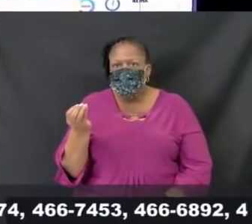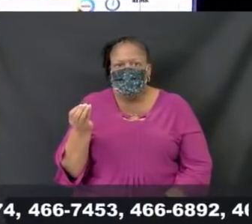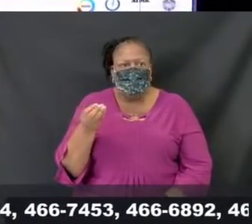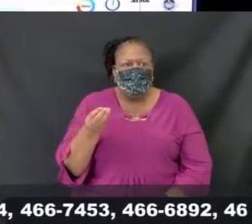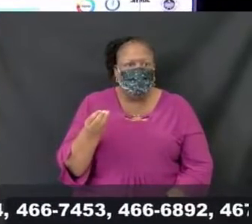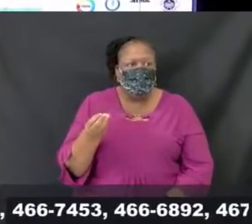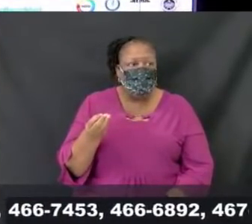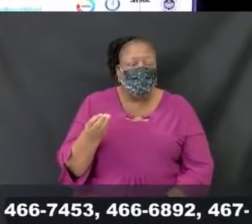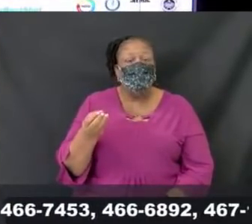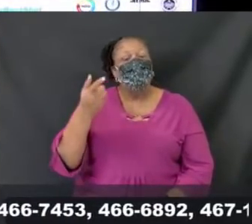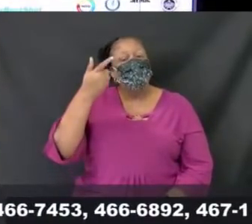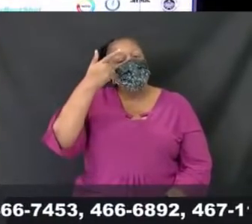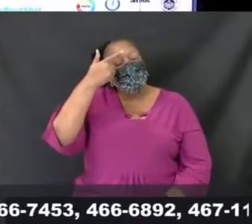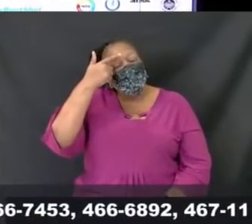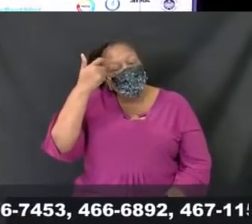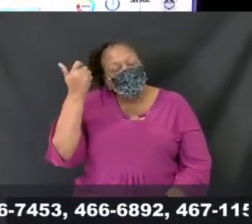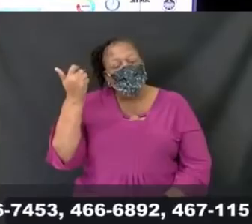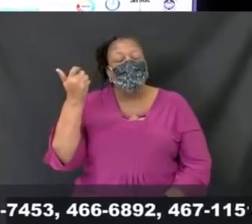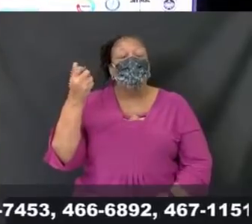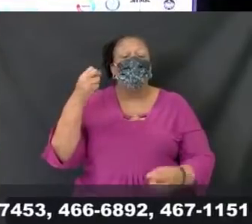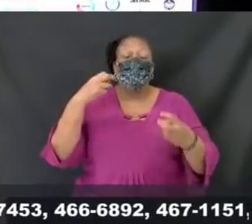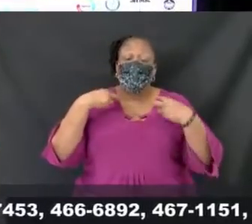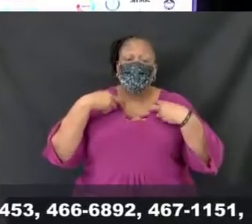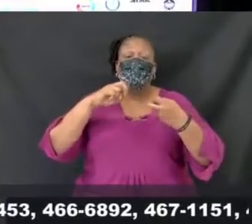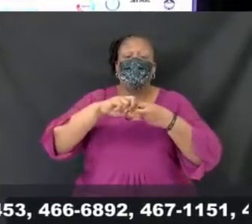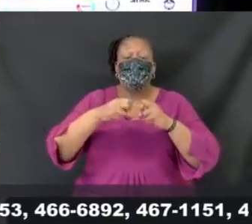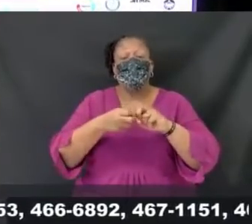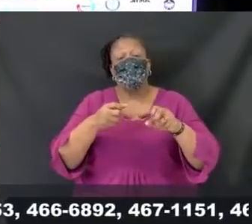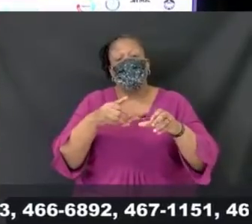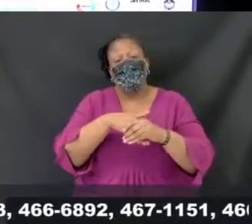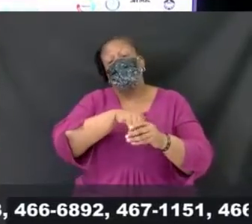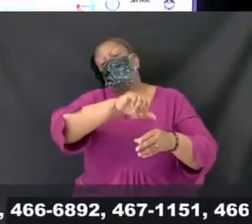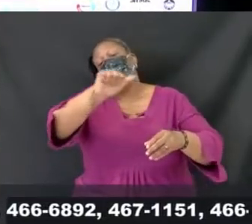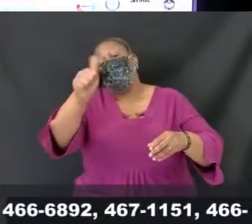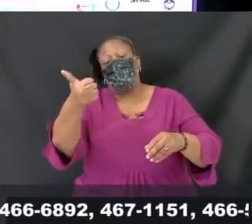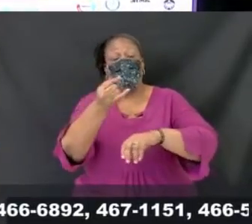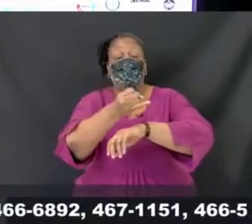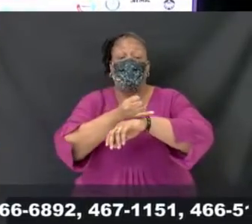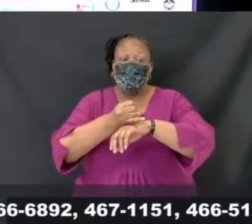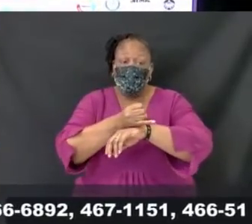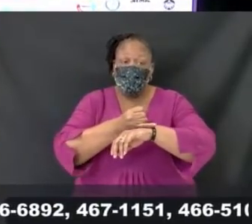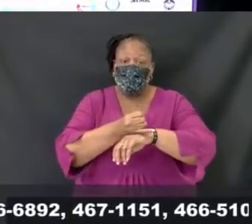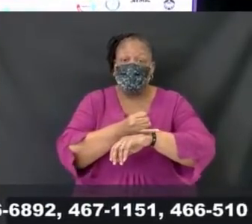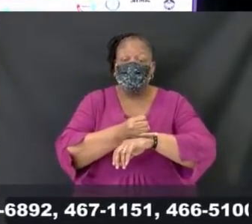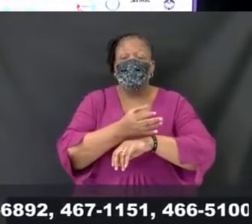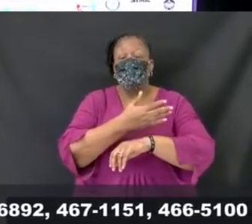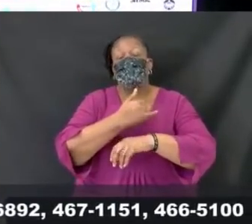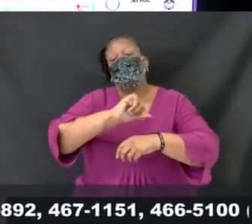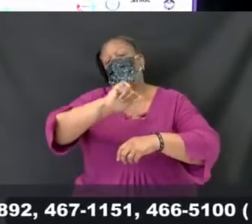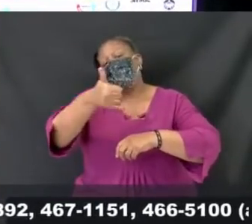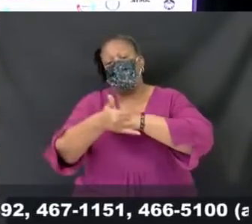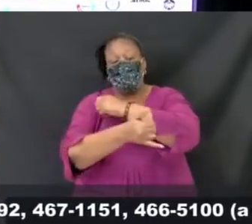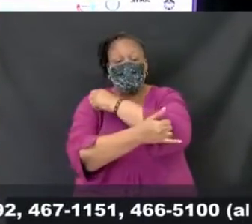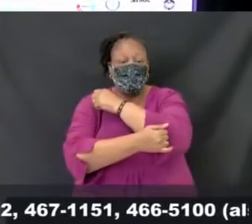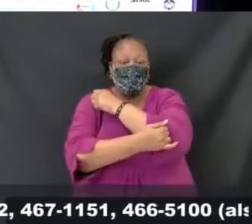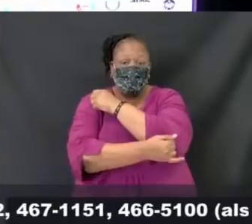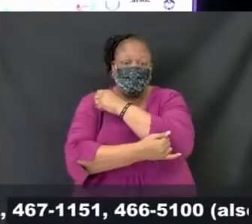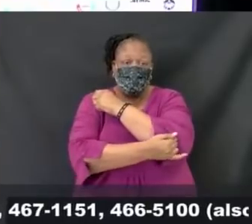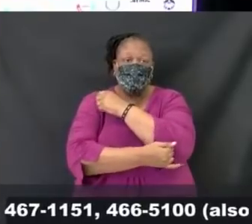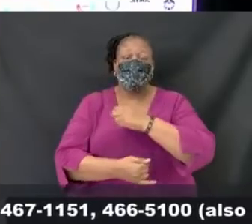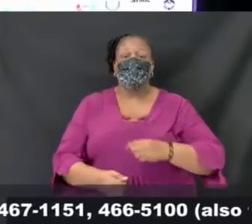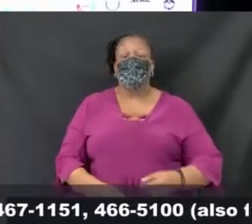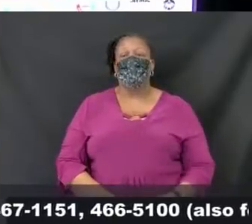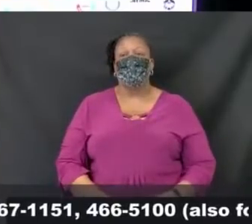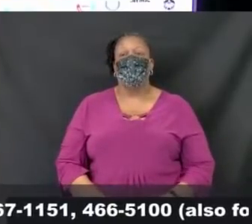moment. Equally so, you will find that some of these high demand